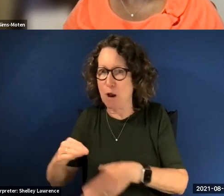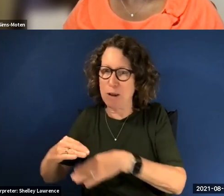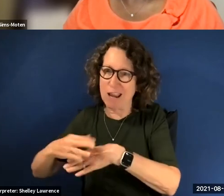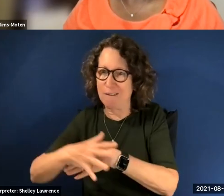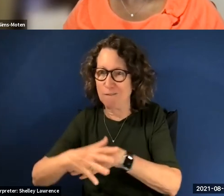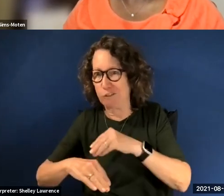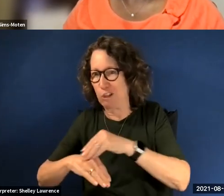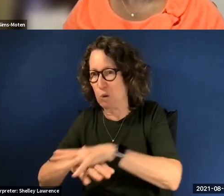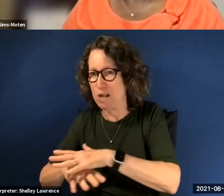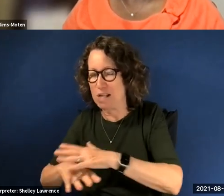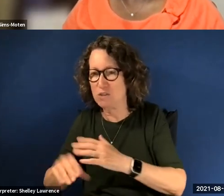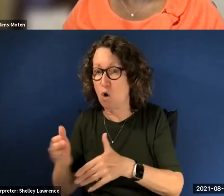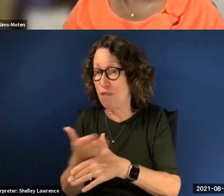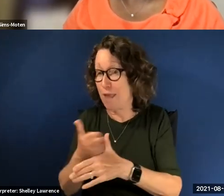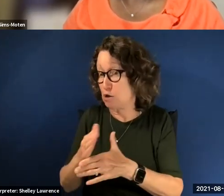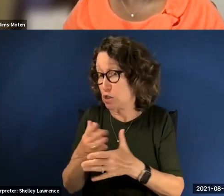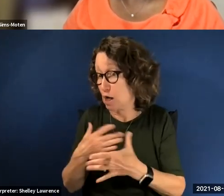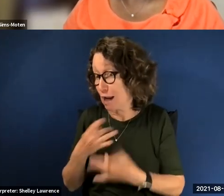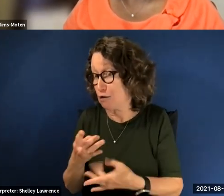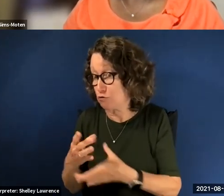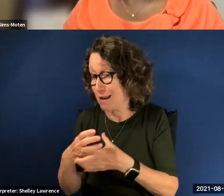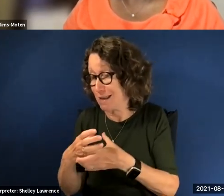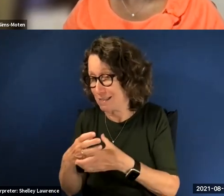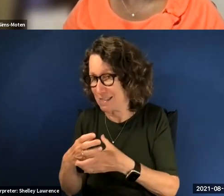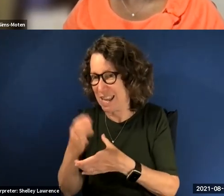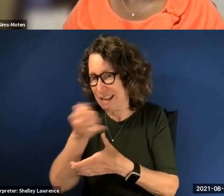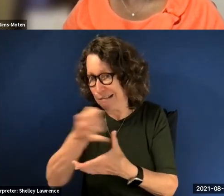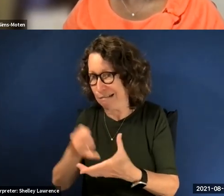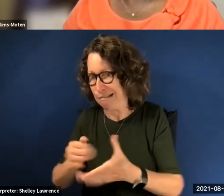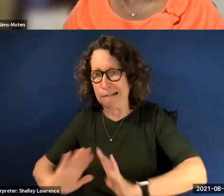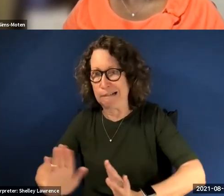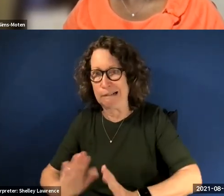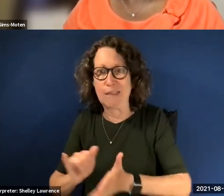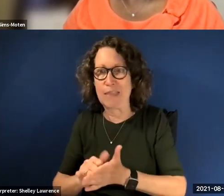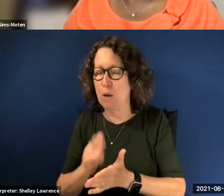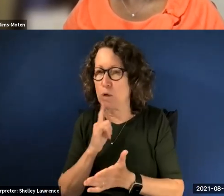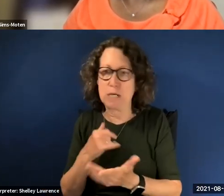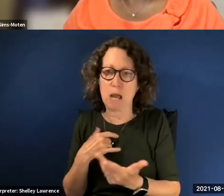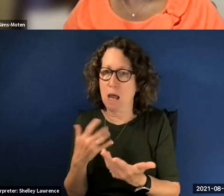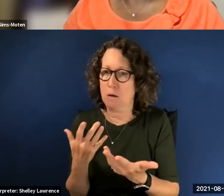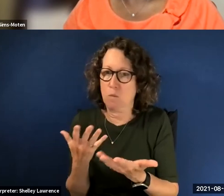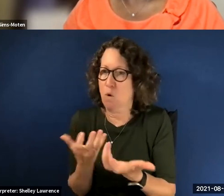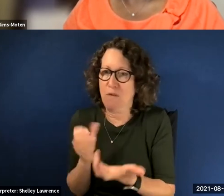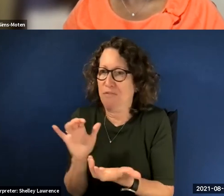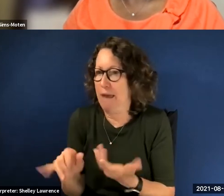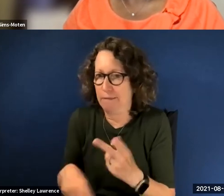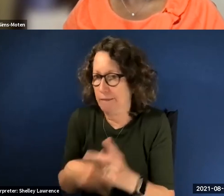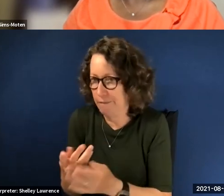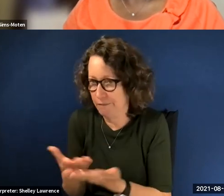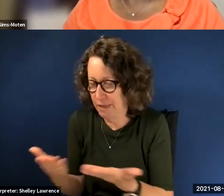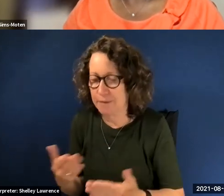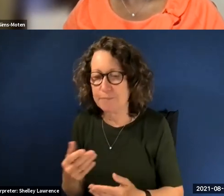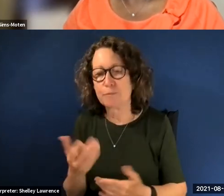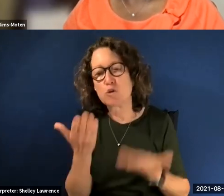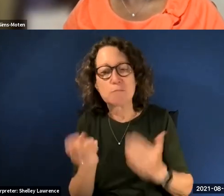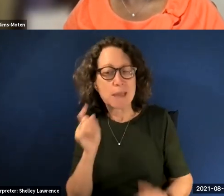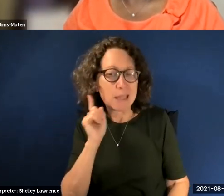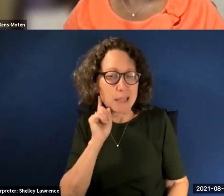or their shared interests, and that would be something that would not be desirable. You may